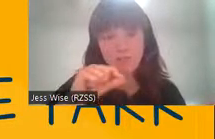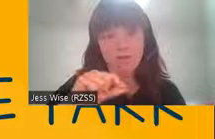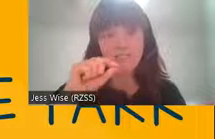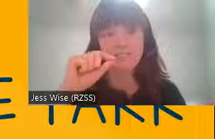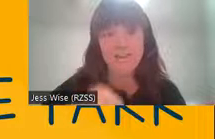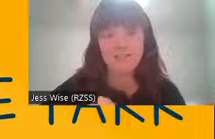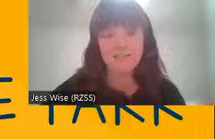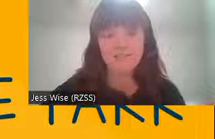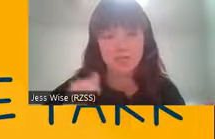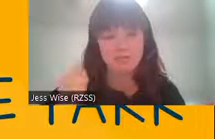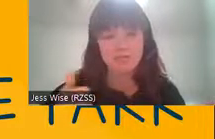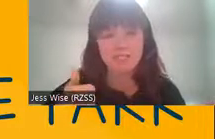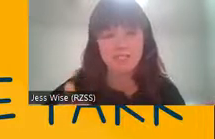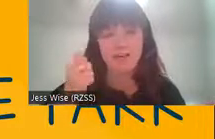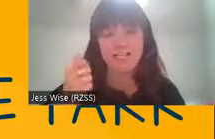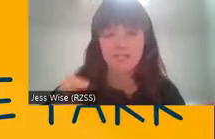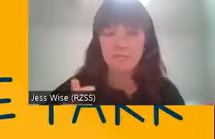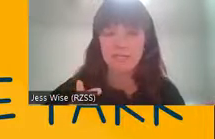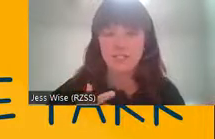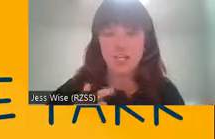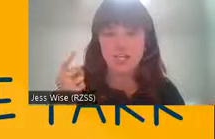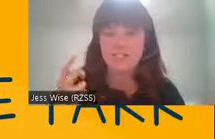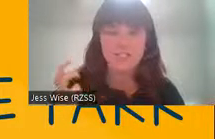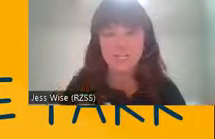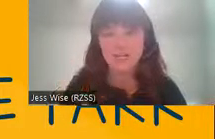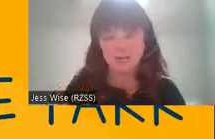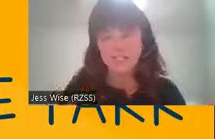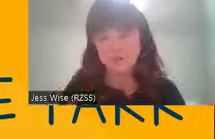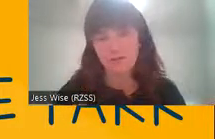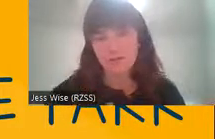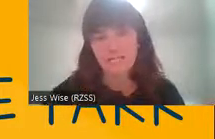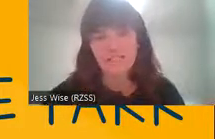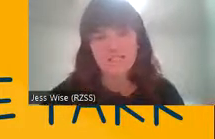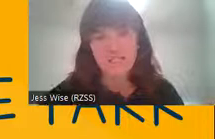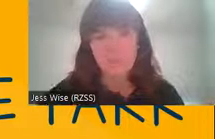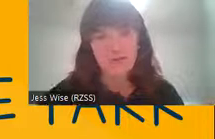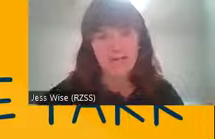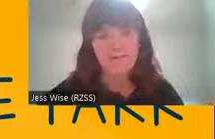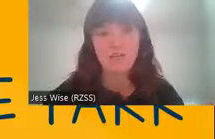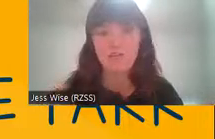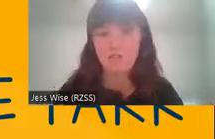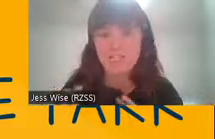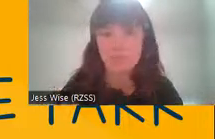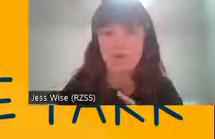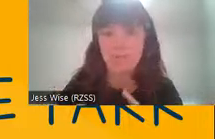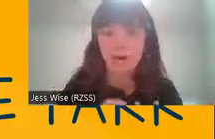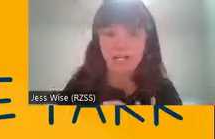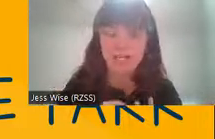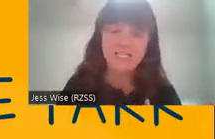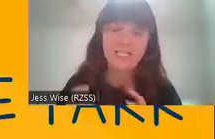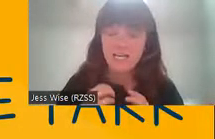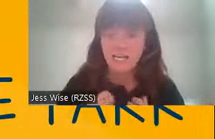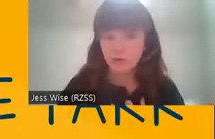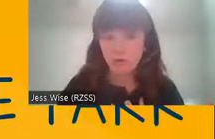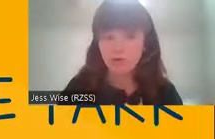those emboldened headers. So site size, biggest challenge, volunteer program status and number, and then your volunteer program